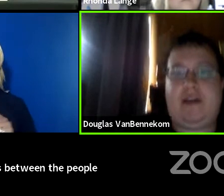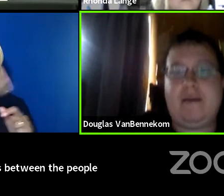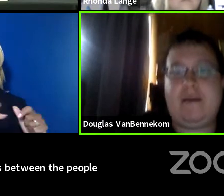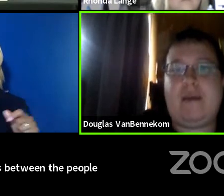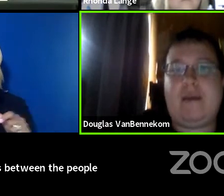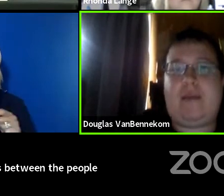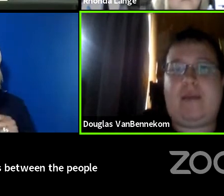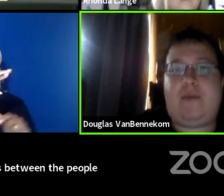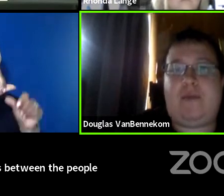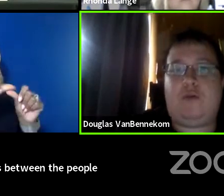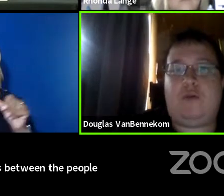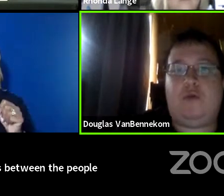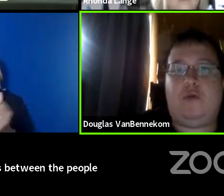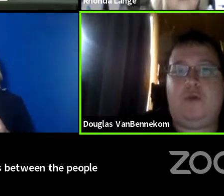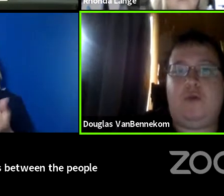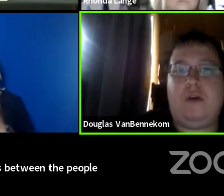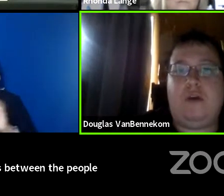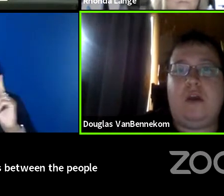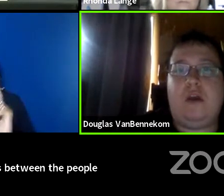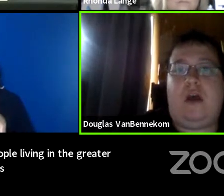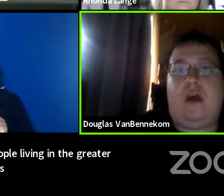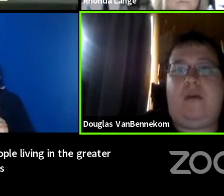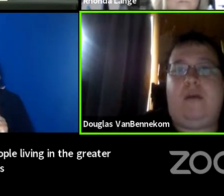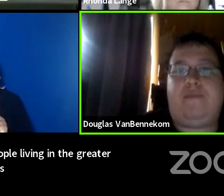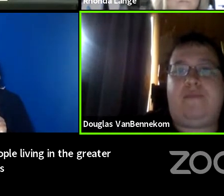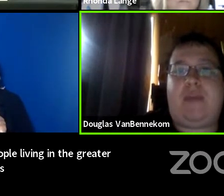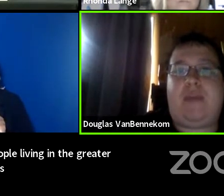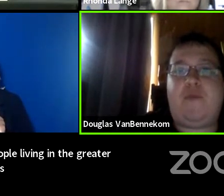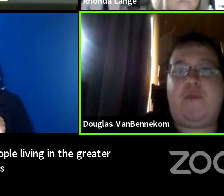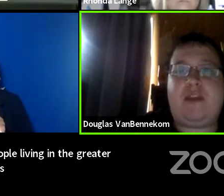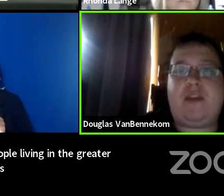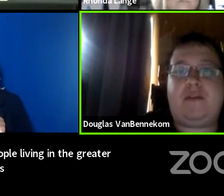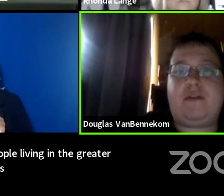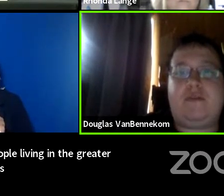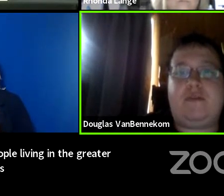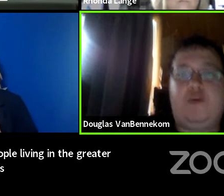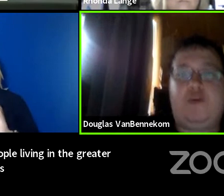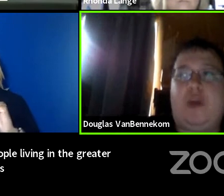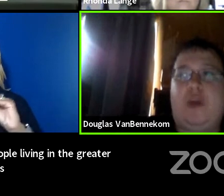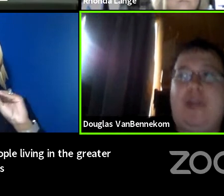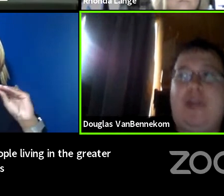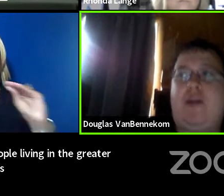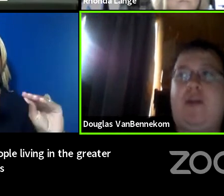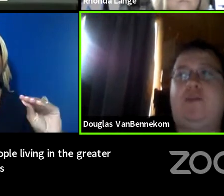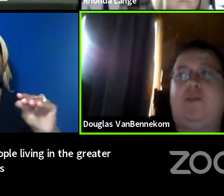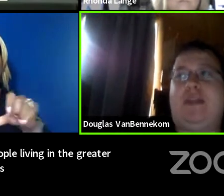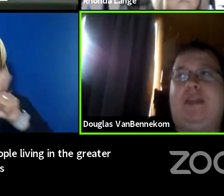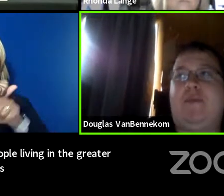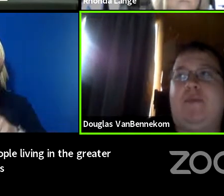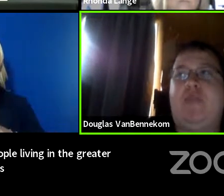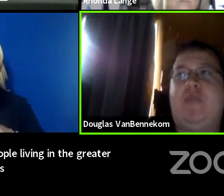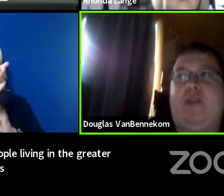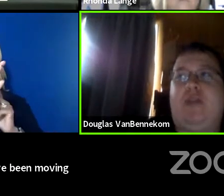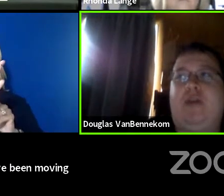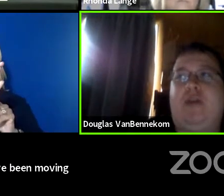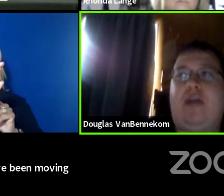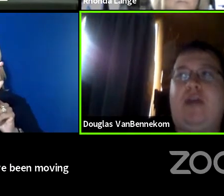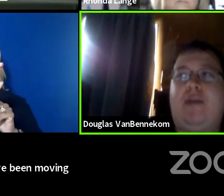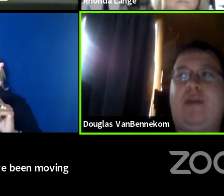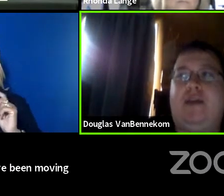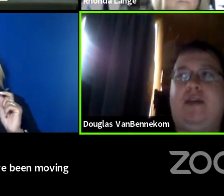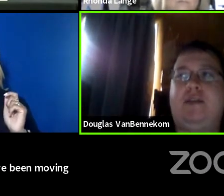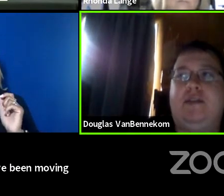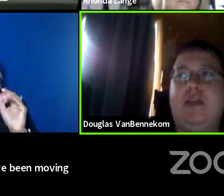area. Many people who have been moving to work in Grand Rapids recently have been moving into Ottawa